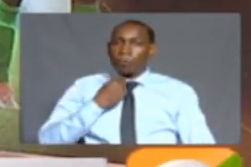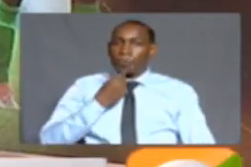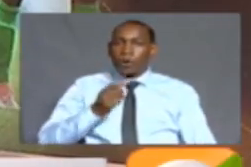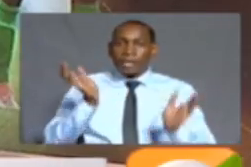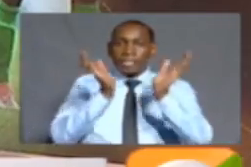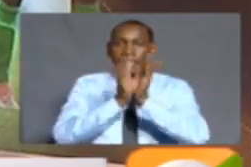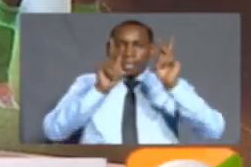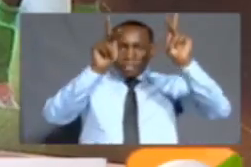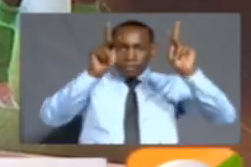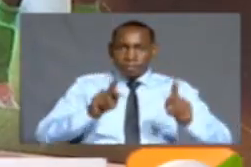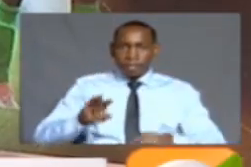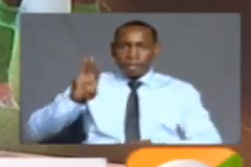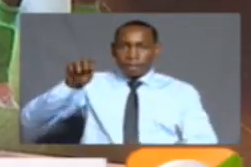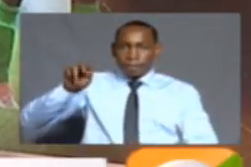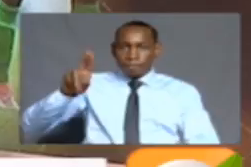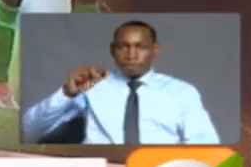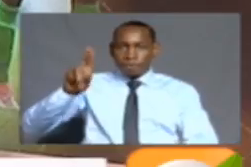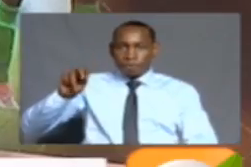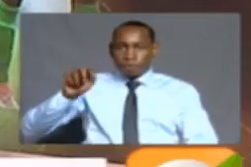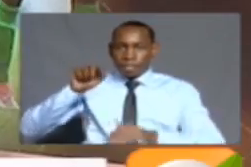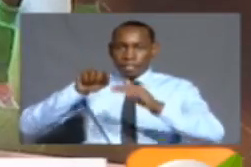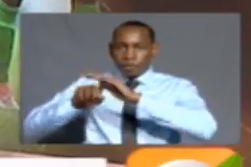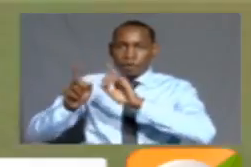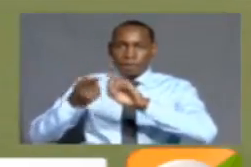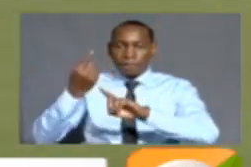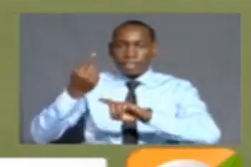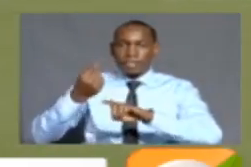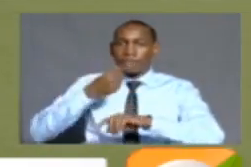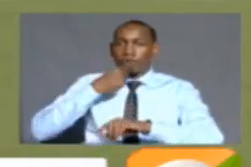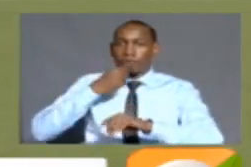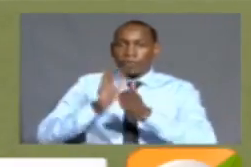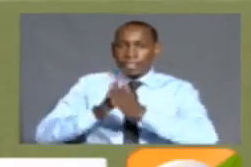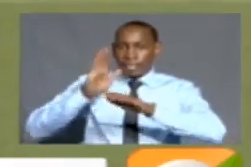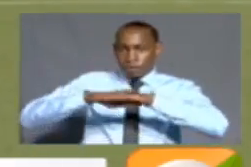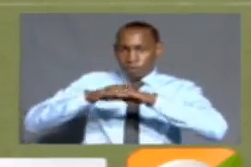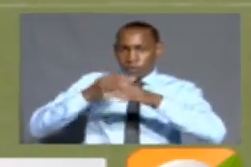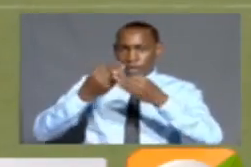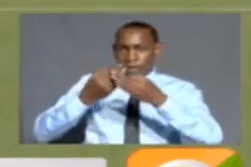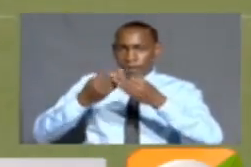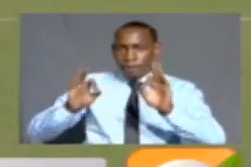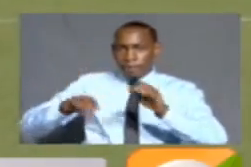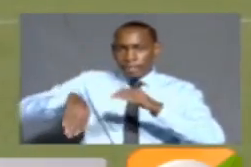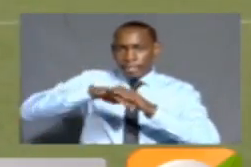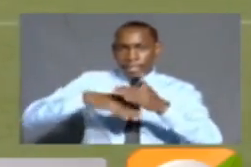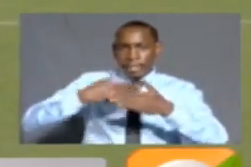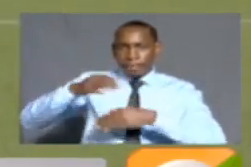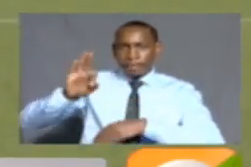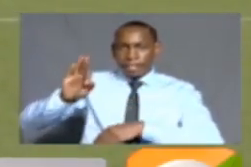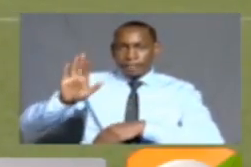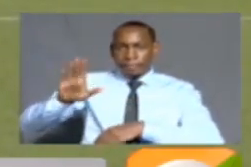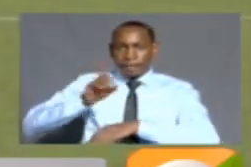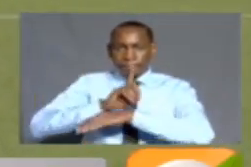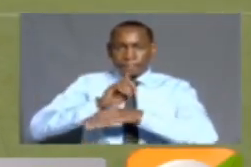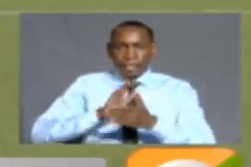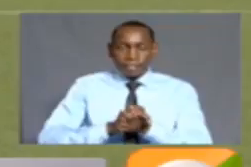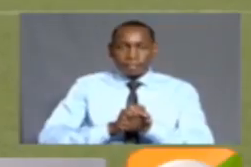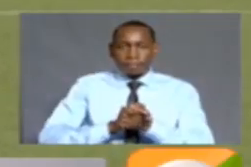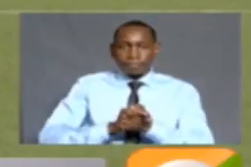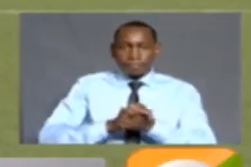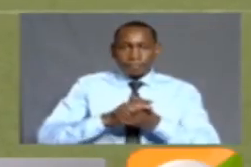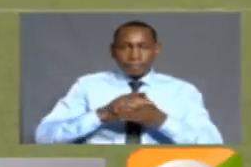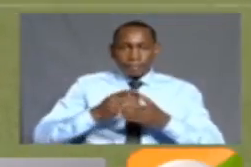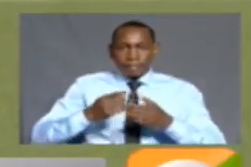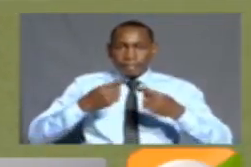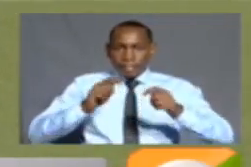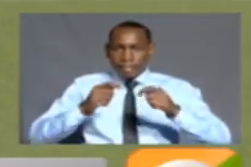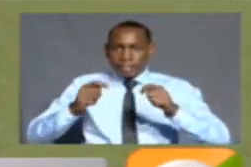Kisumu. Kenneth Muguna scored the opener for Gor Mahia with a sublime free kick after 35 minutes. Chemilil tried valiantly